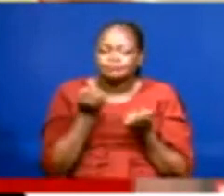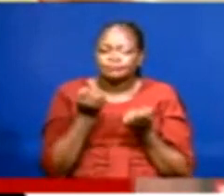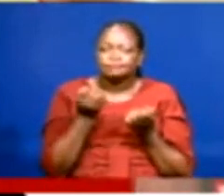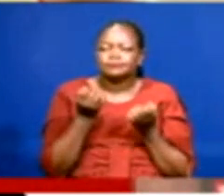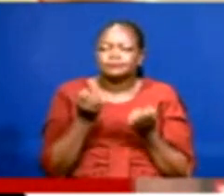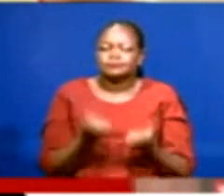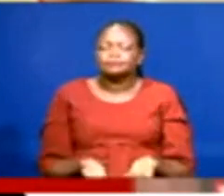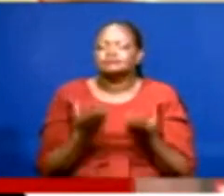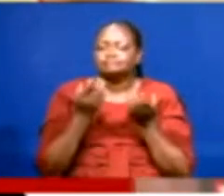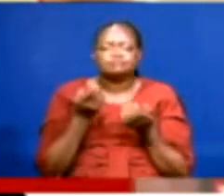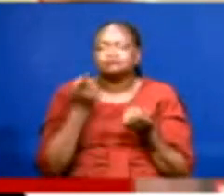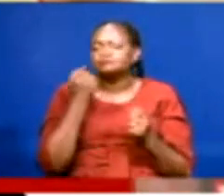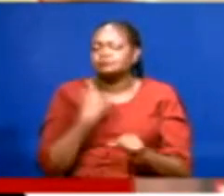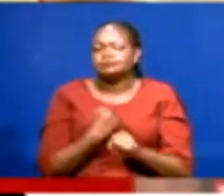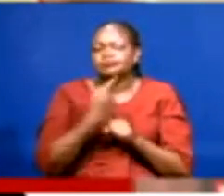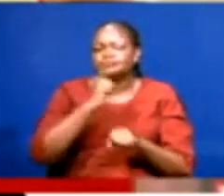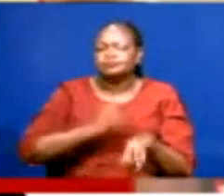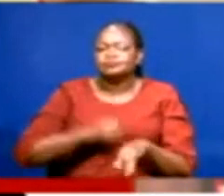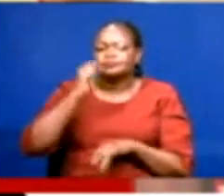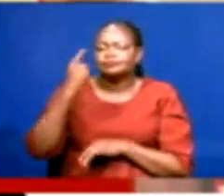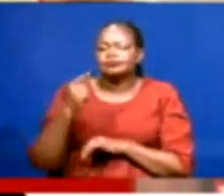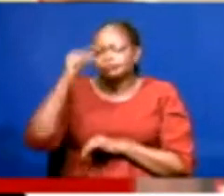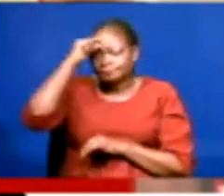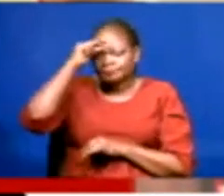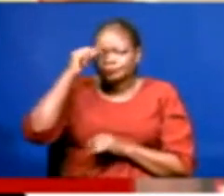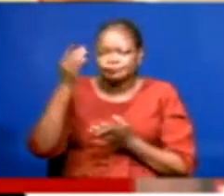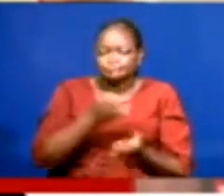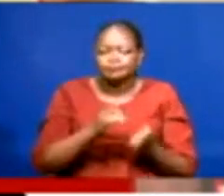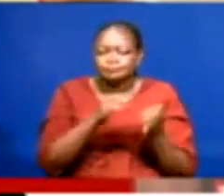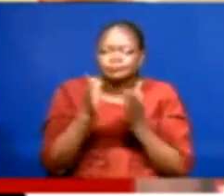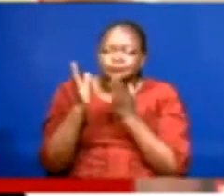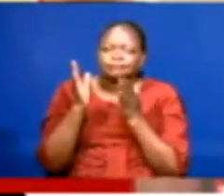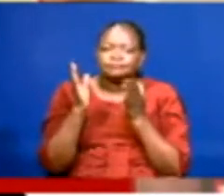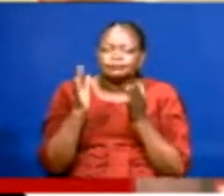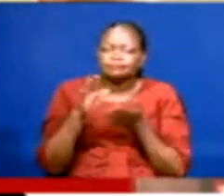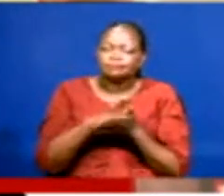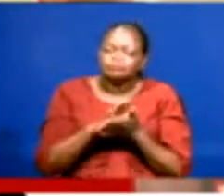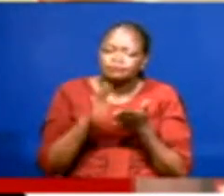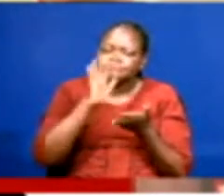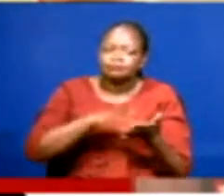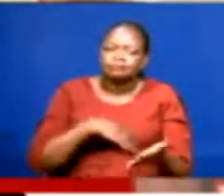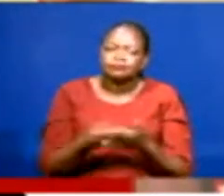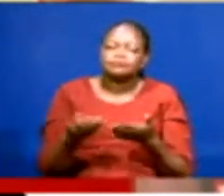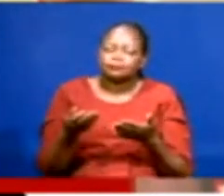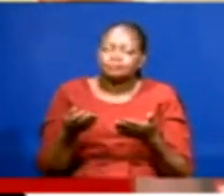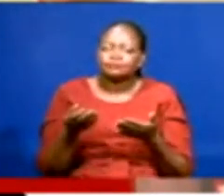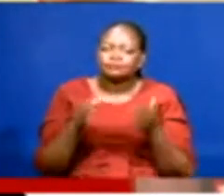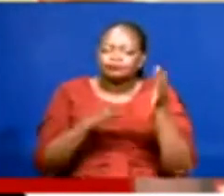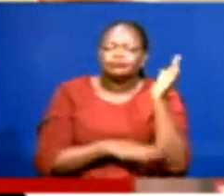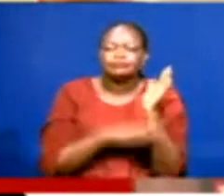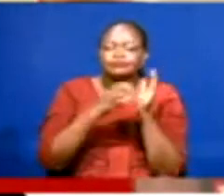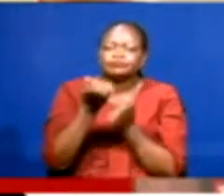is timely. The Kenya Kwanza government economic model is based on the framework of bottom-up